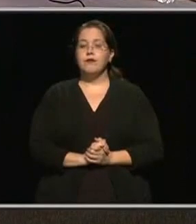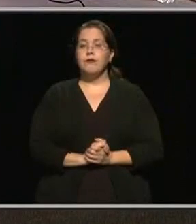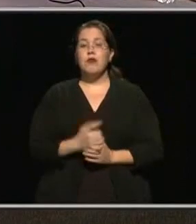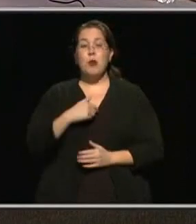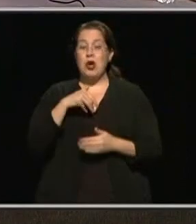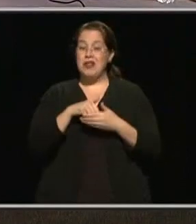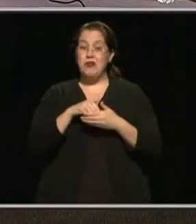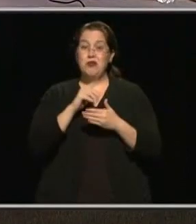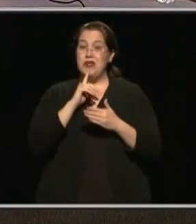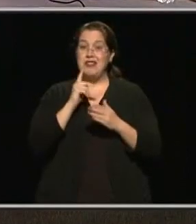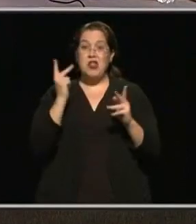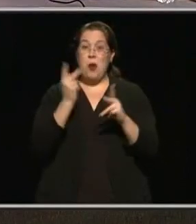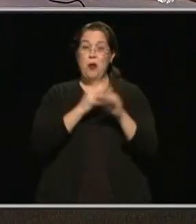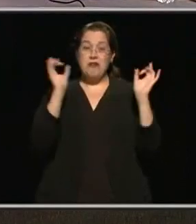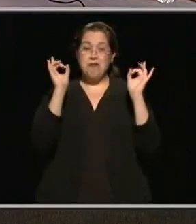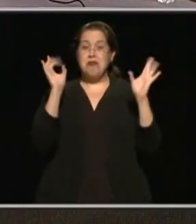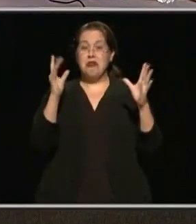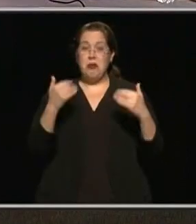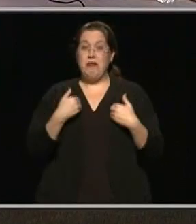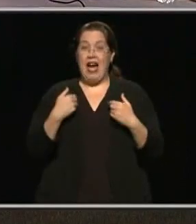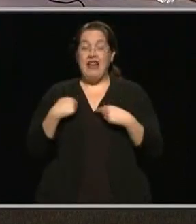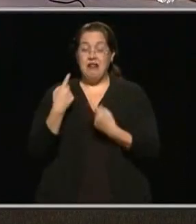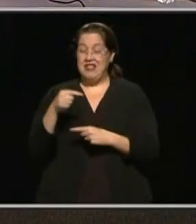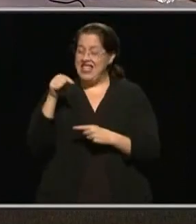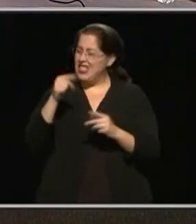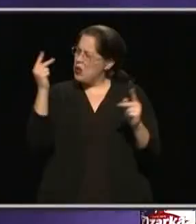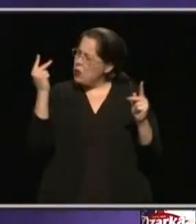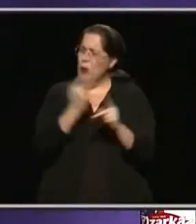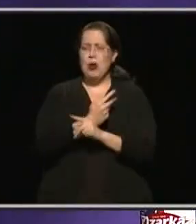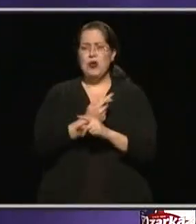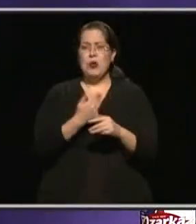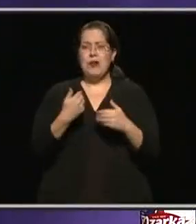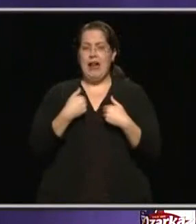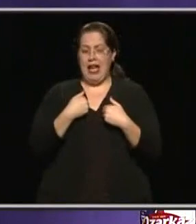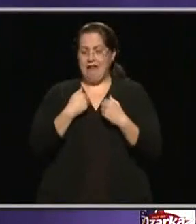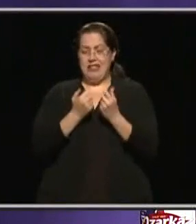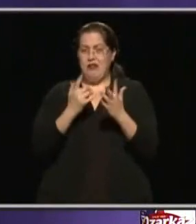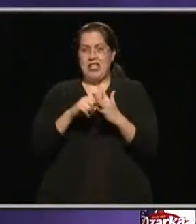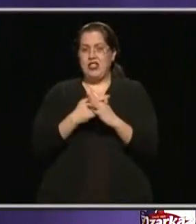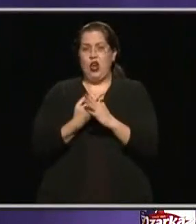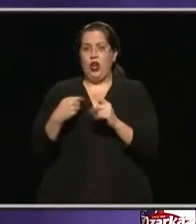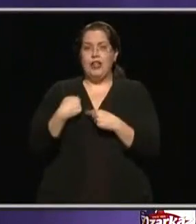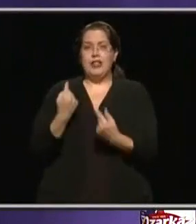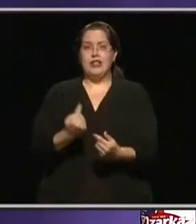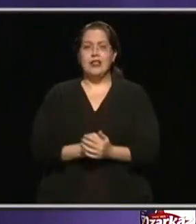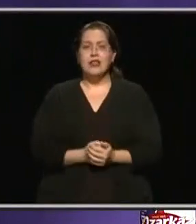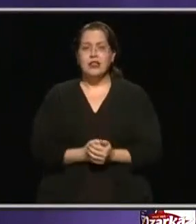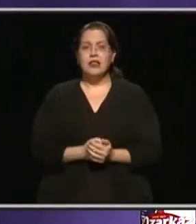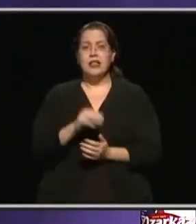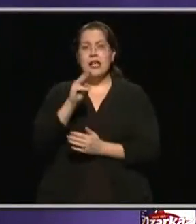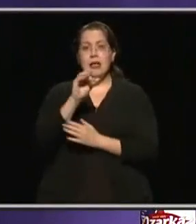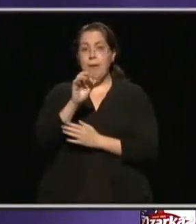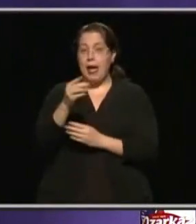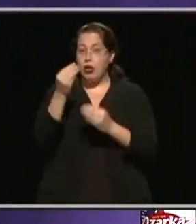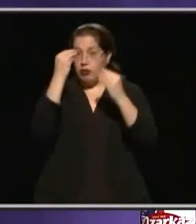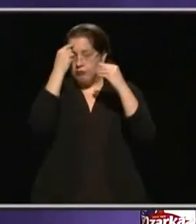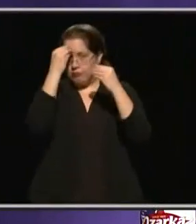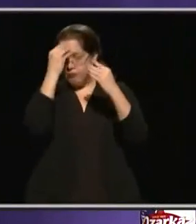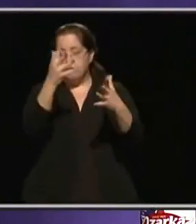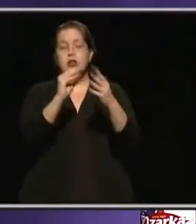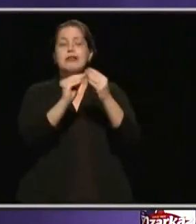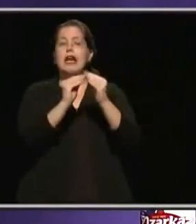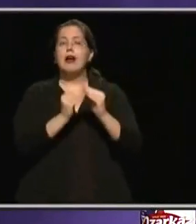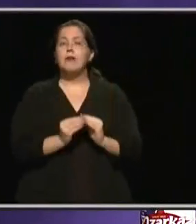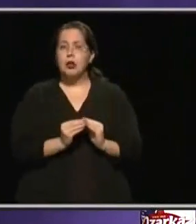probably the worst crisis we've had, but it is by far the worst crisis we've had since this started. The mayor gave you some numbers on what people